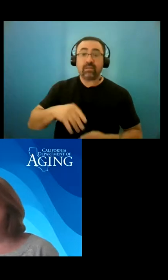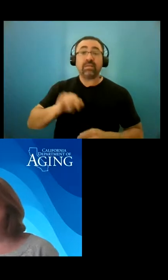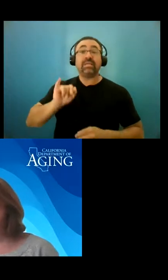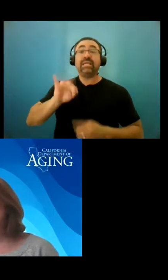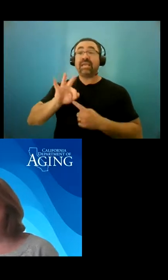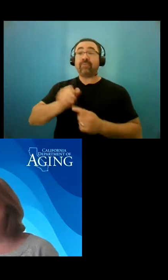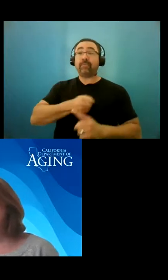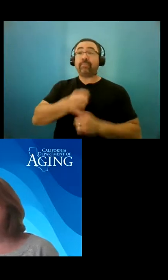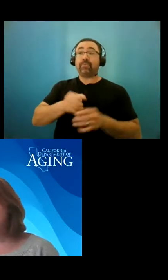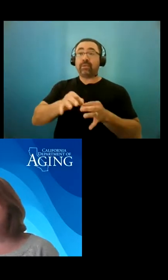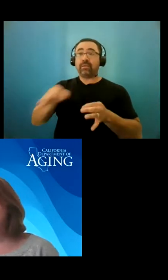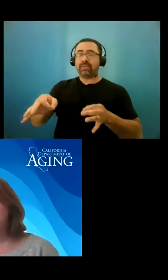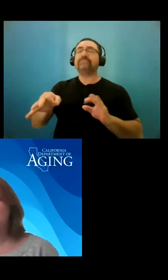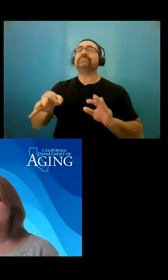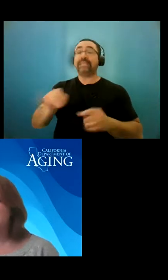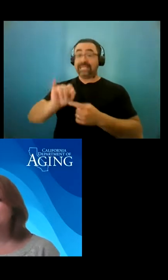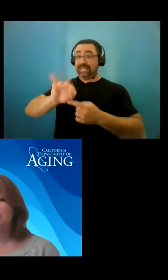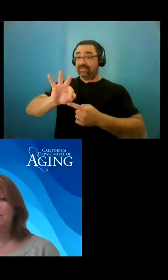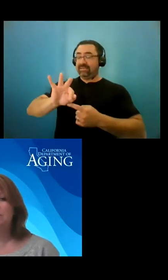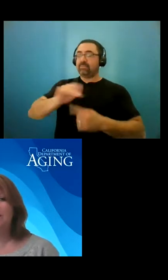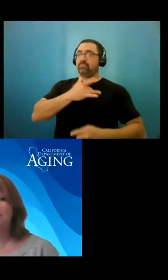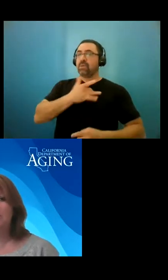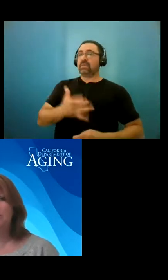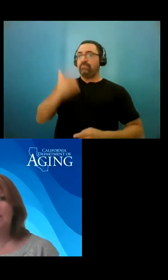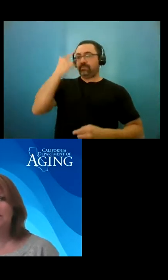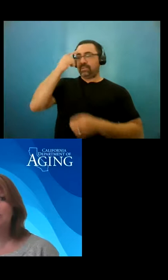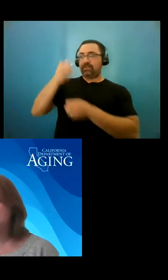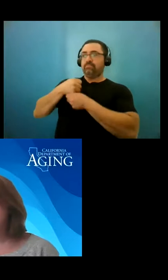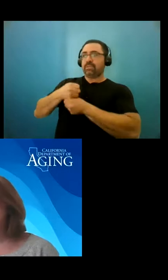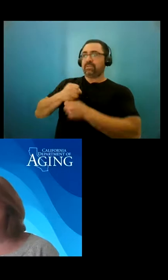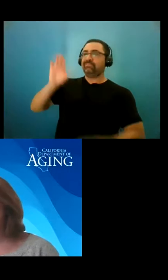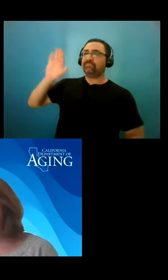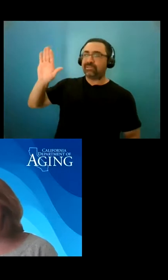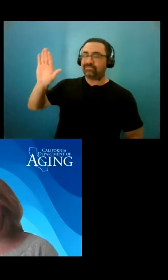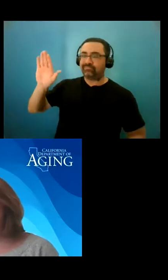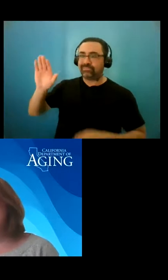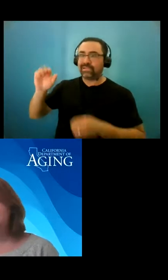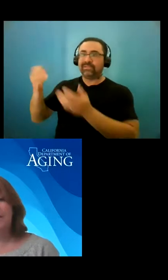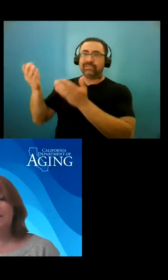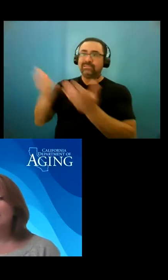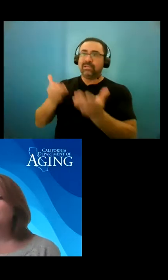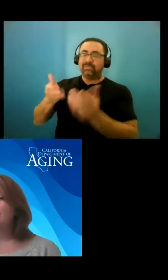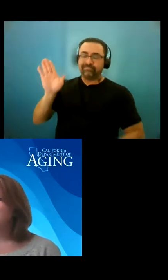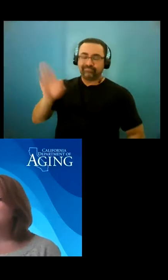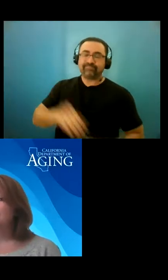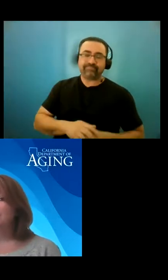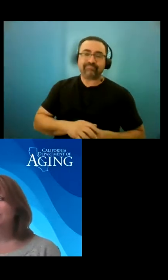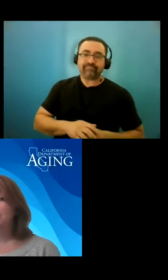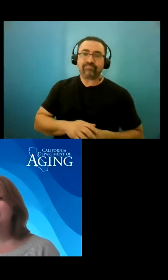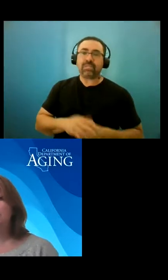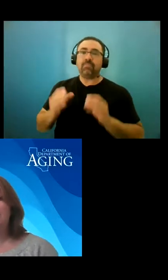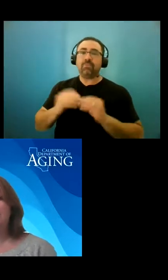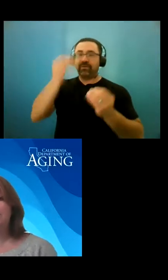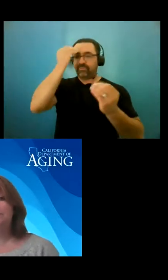delay, it will be most likely due to manufacturing and logistics. And again, more information on that